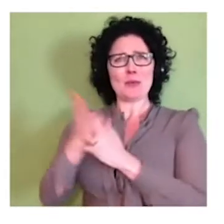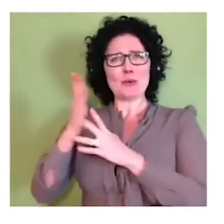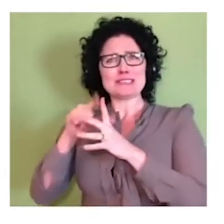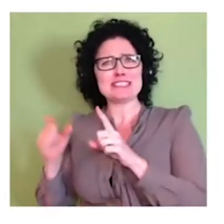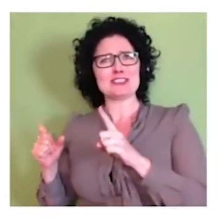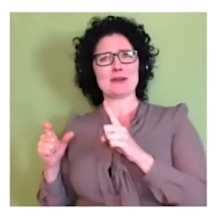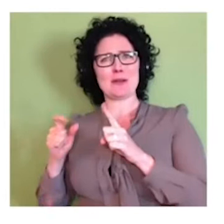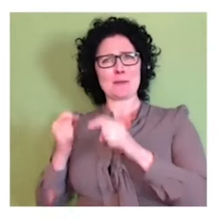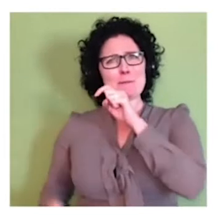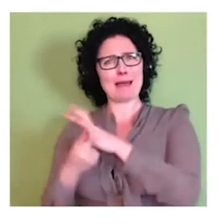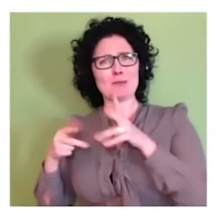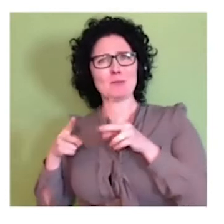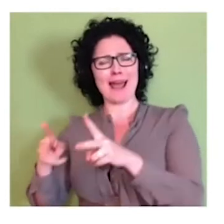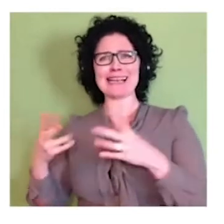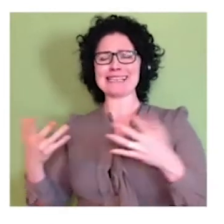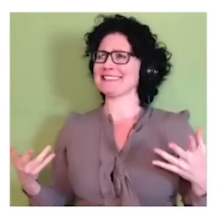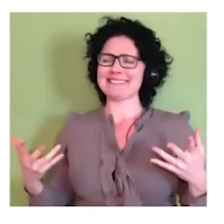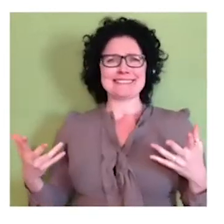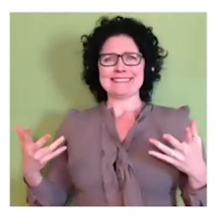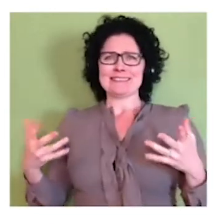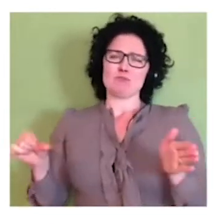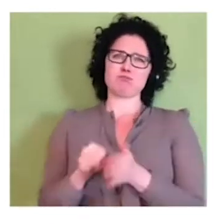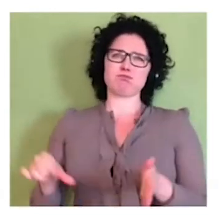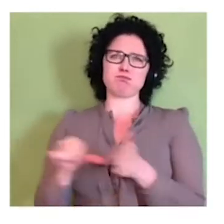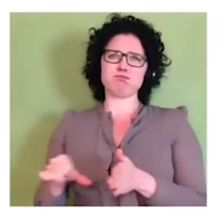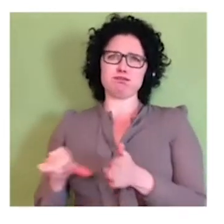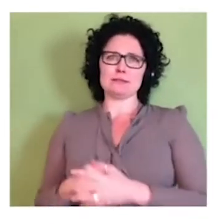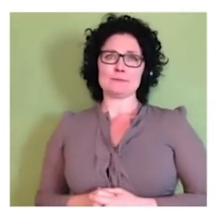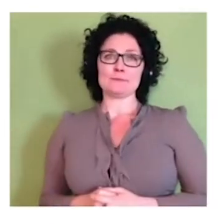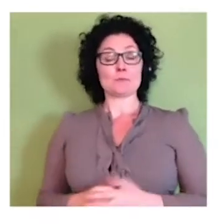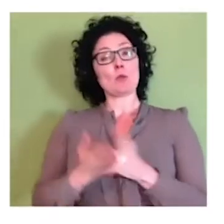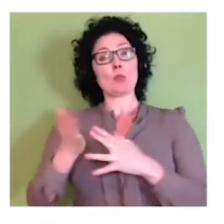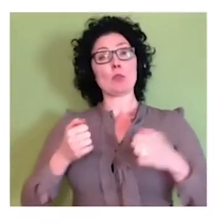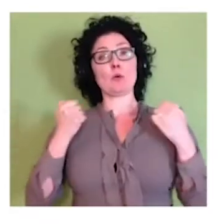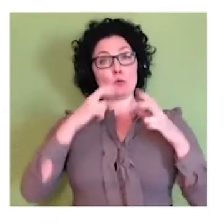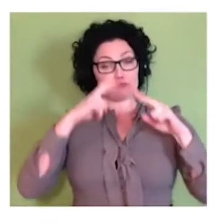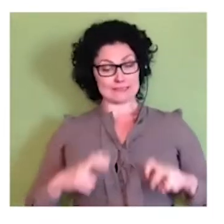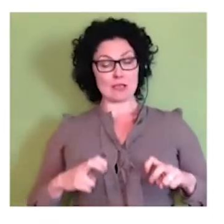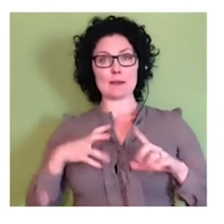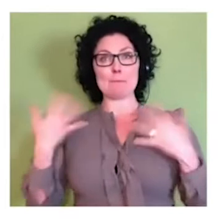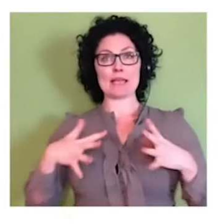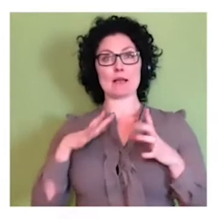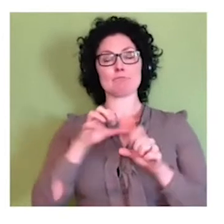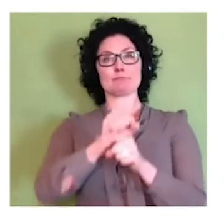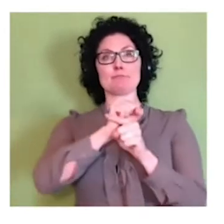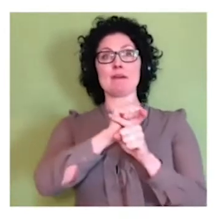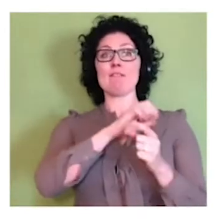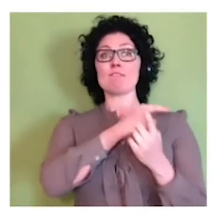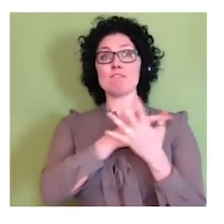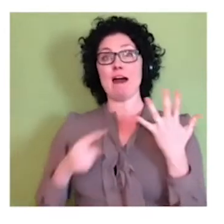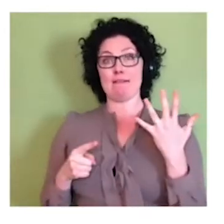being more important than ever. In our research, we also identified 5 main aspects of life that are